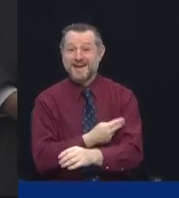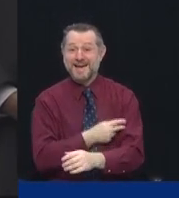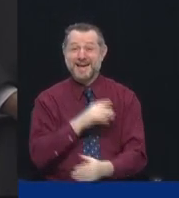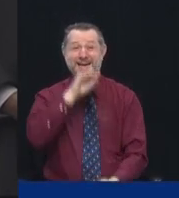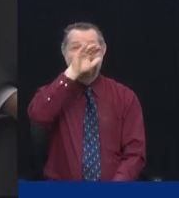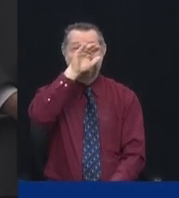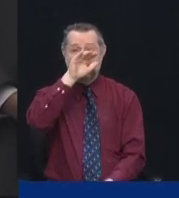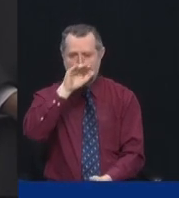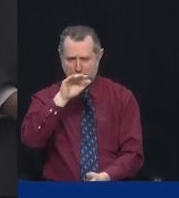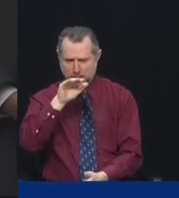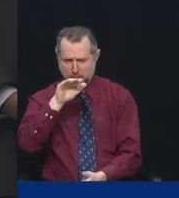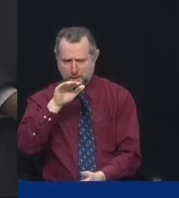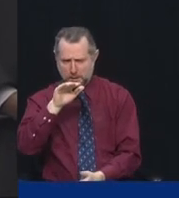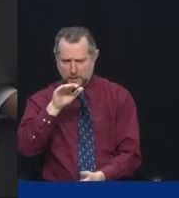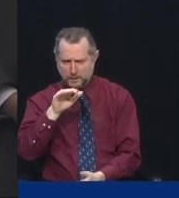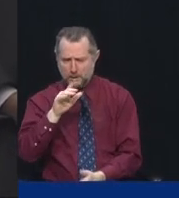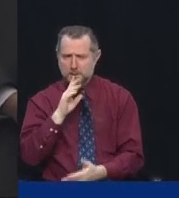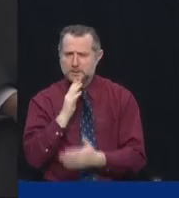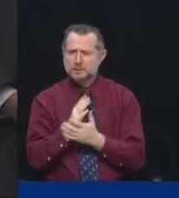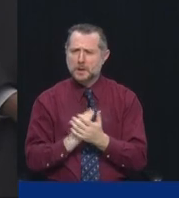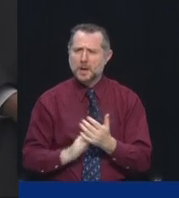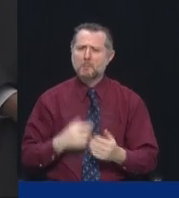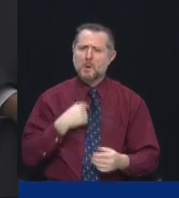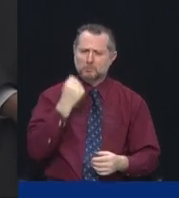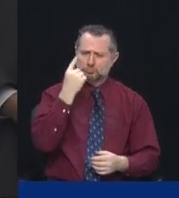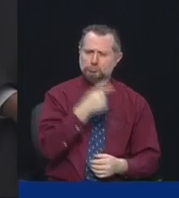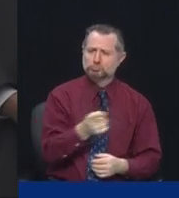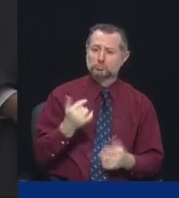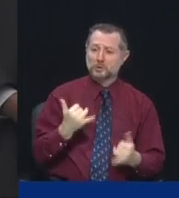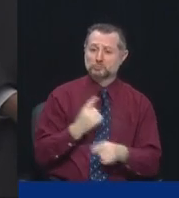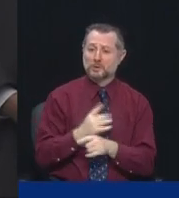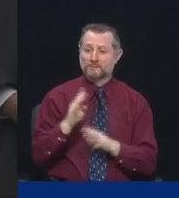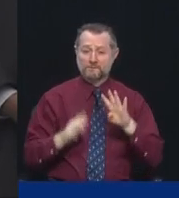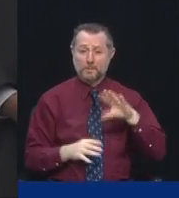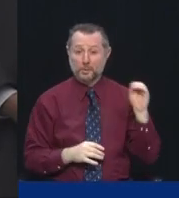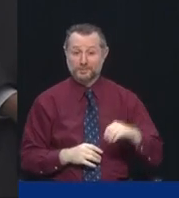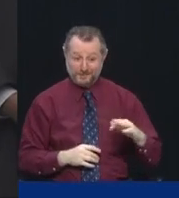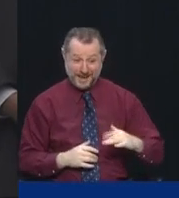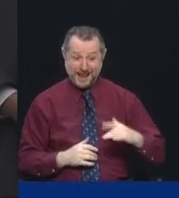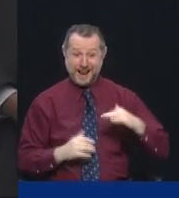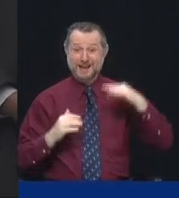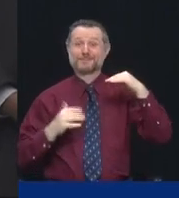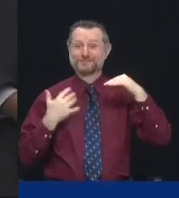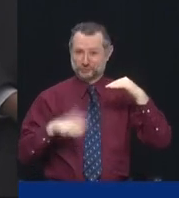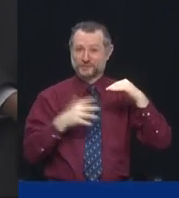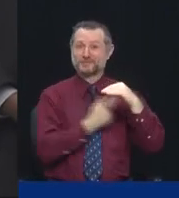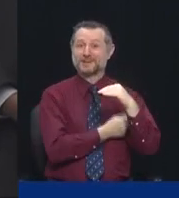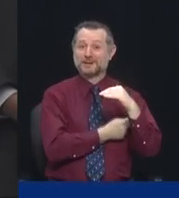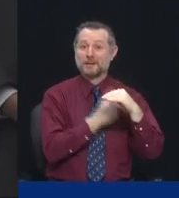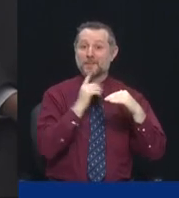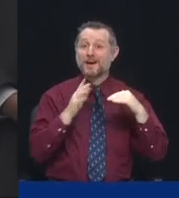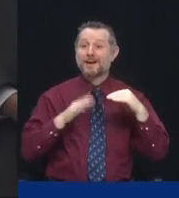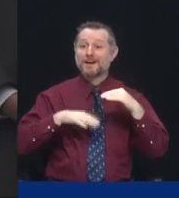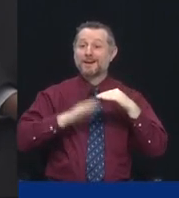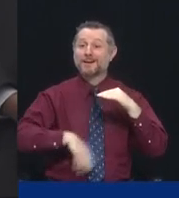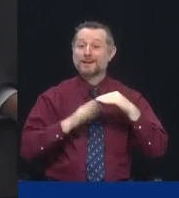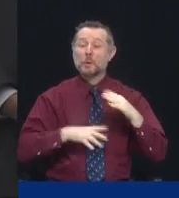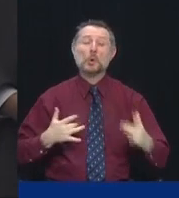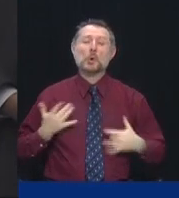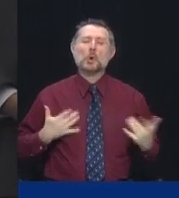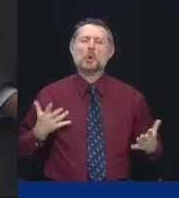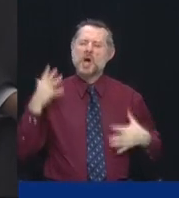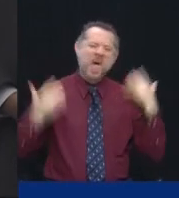Partially, that's understandable. You're up to 45% of the population. Those who were most eager to get the vaccine came